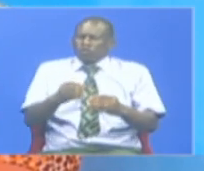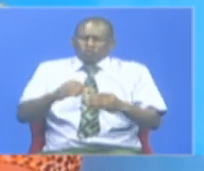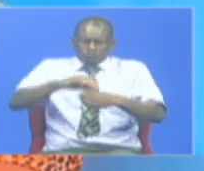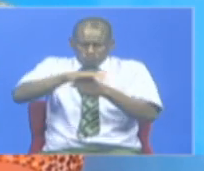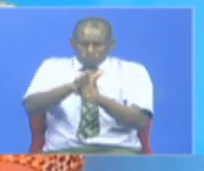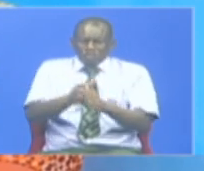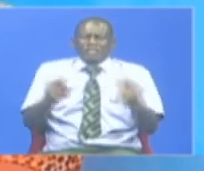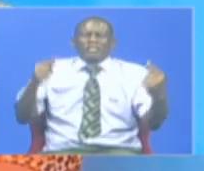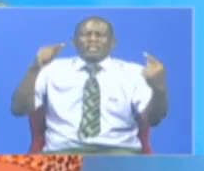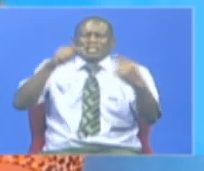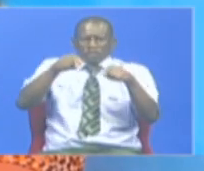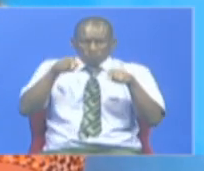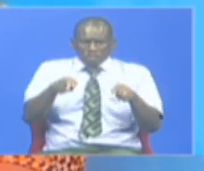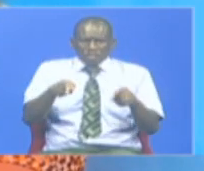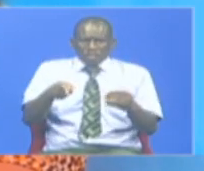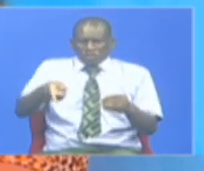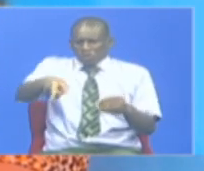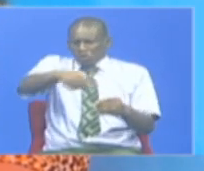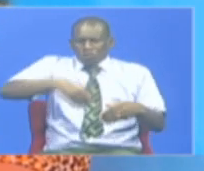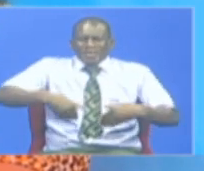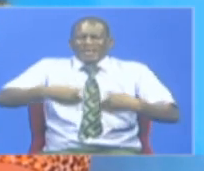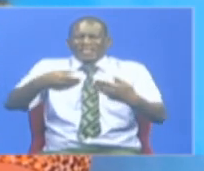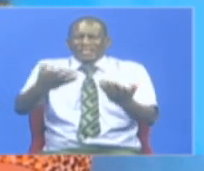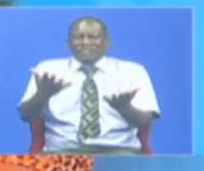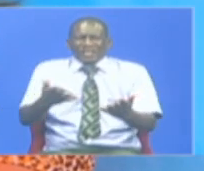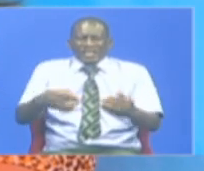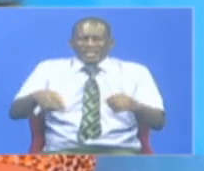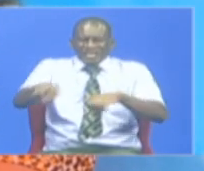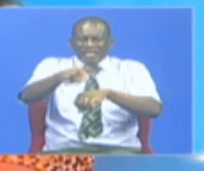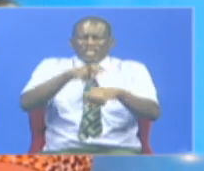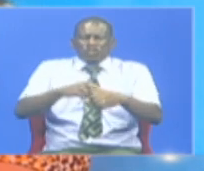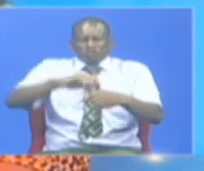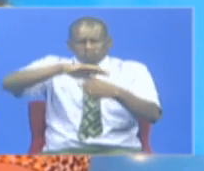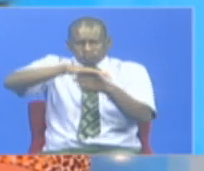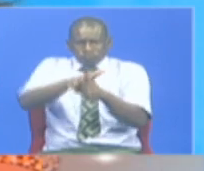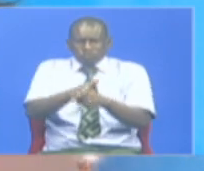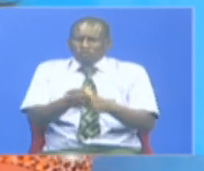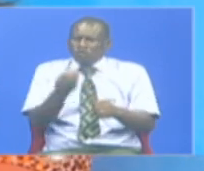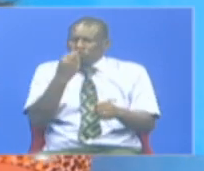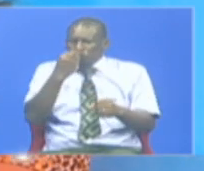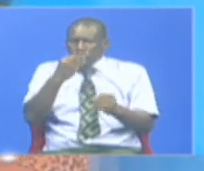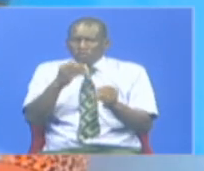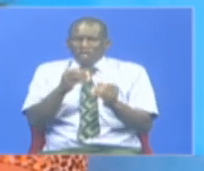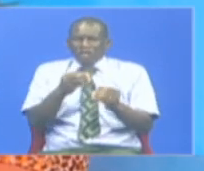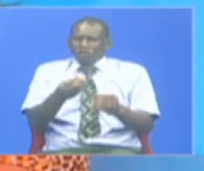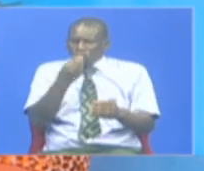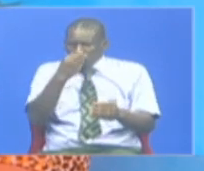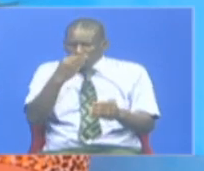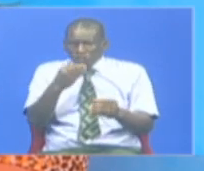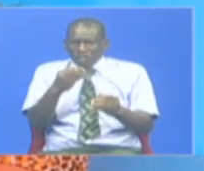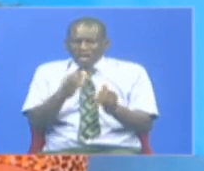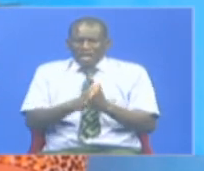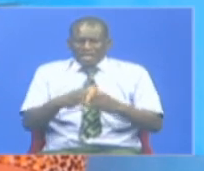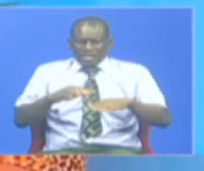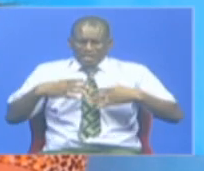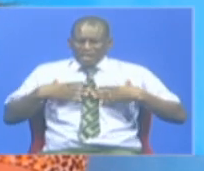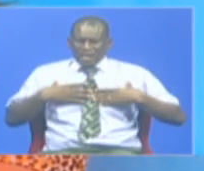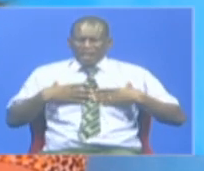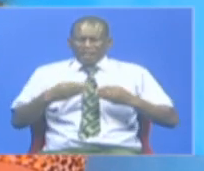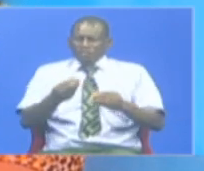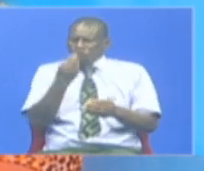Today, we are releasing the National COVID-19 Nutrition and Healthy Diet